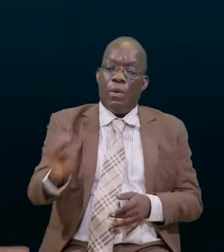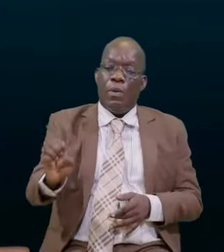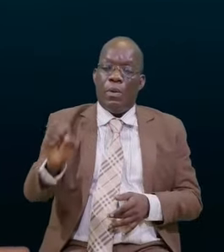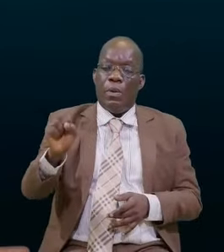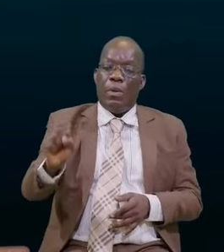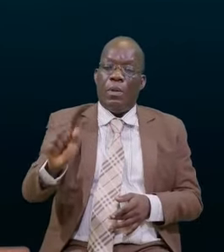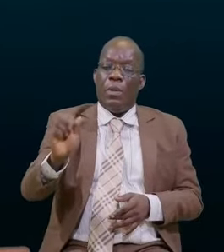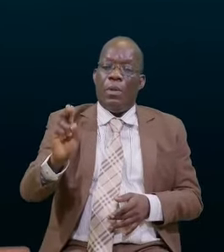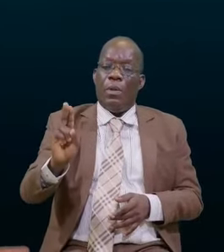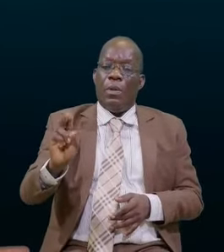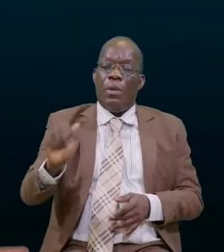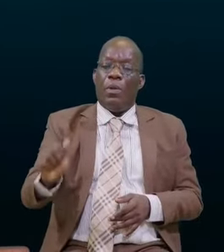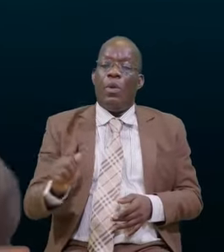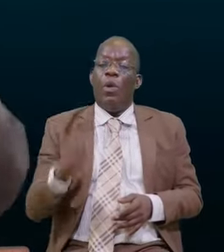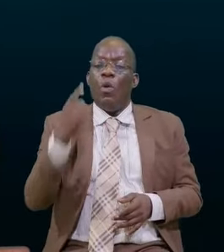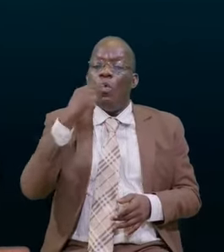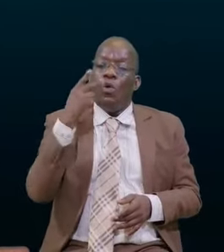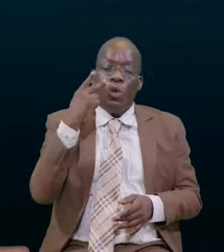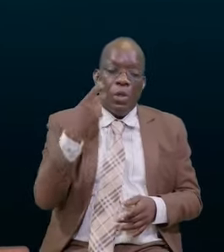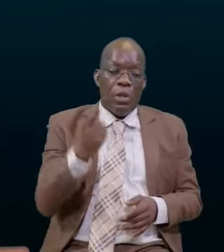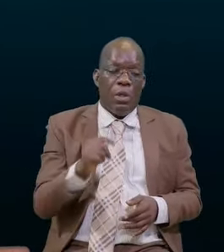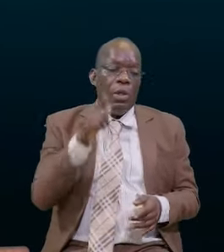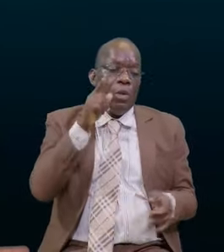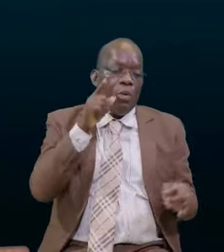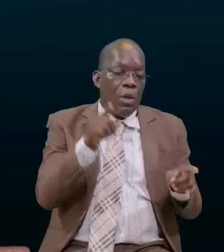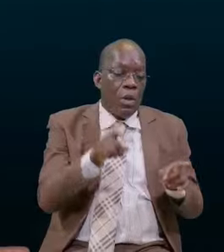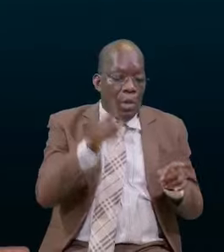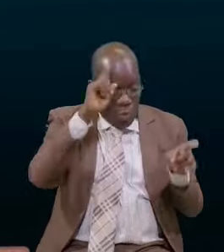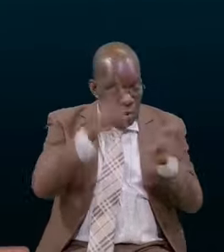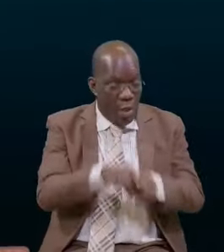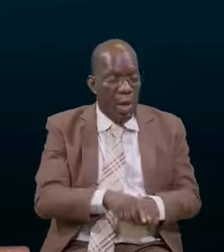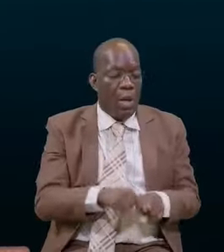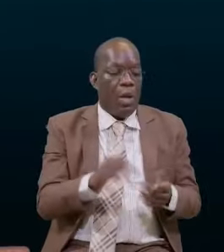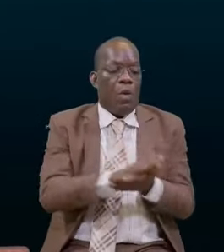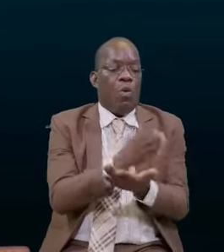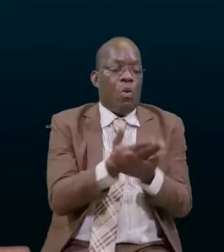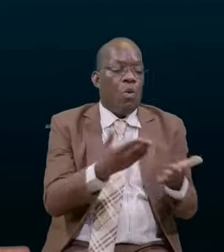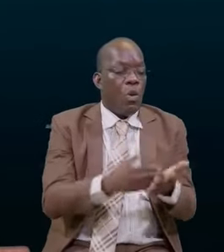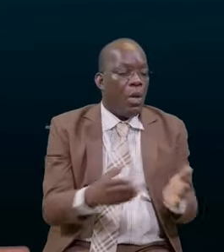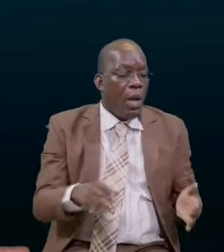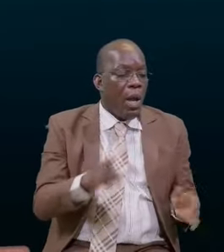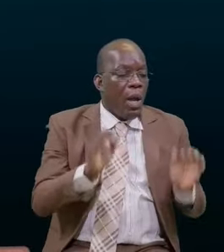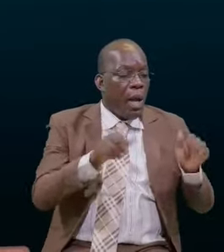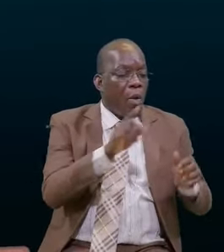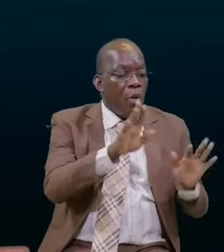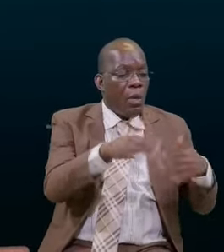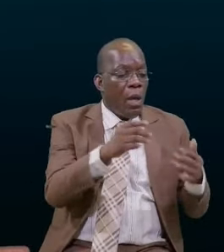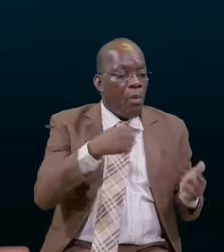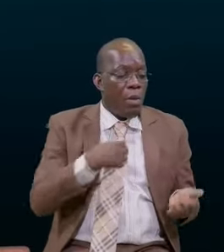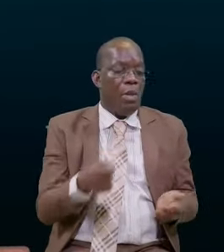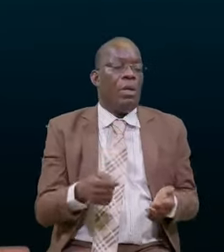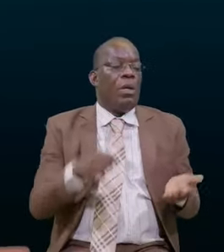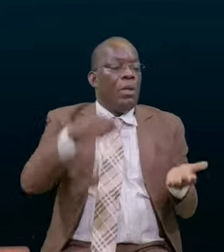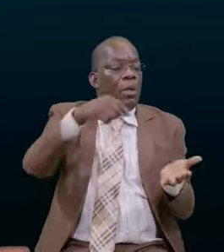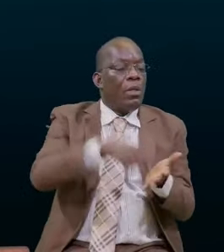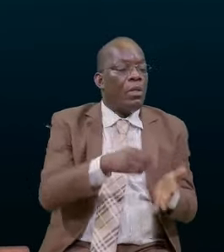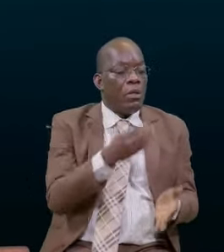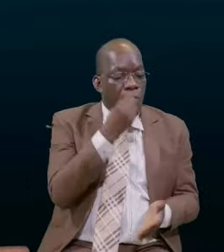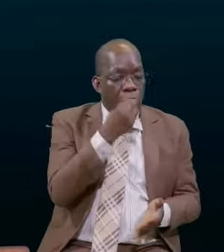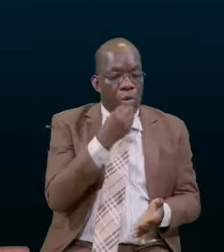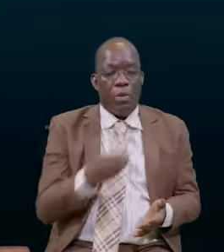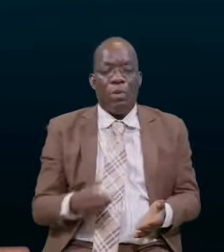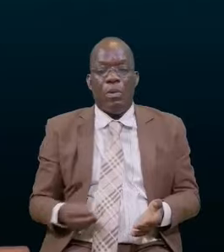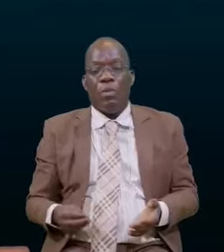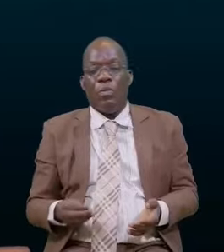has got a porridge of me and then he started begging Jacob please can you give me I'm very hungry and isus